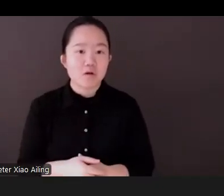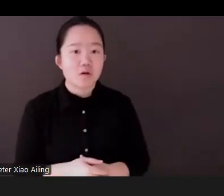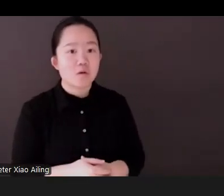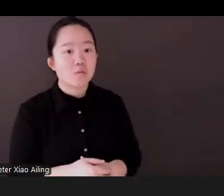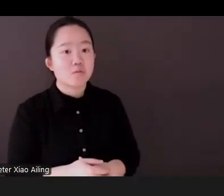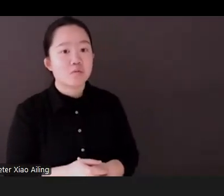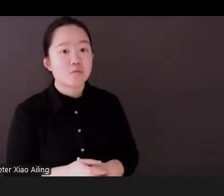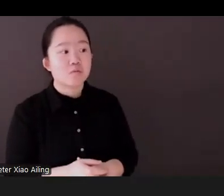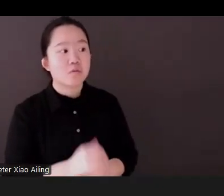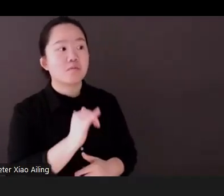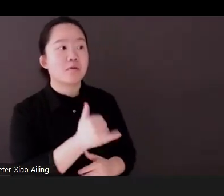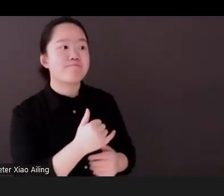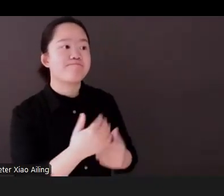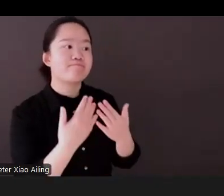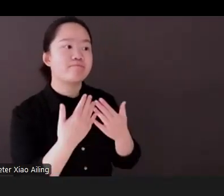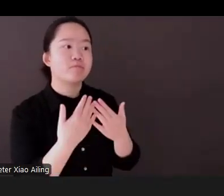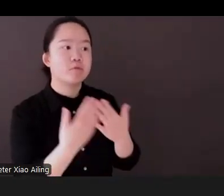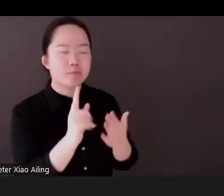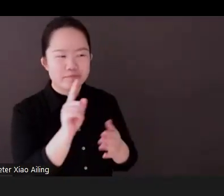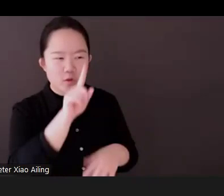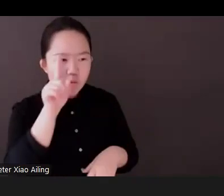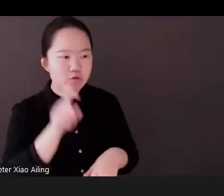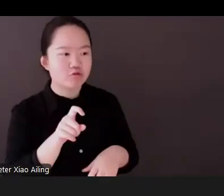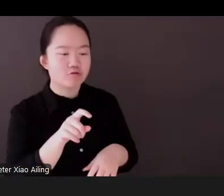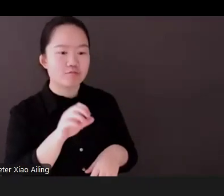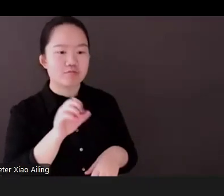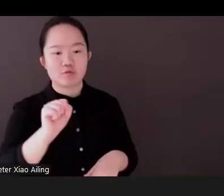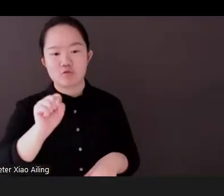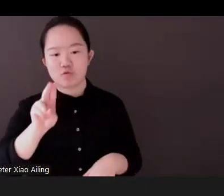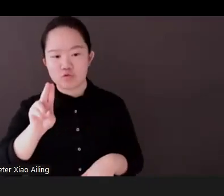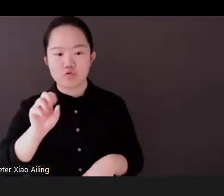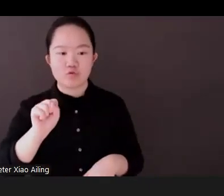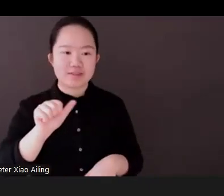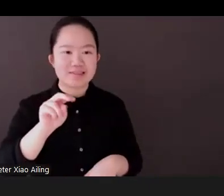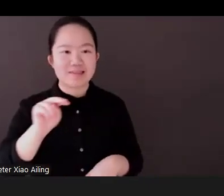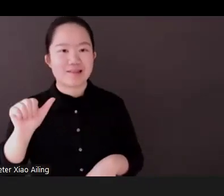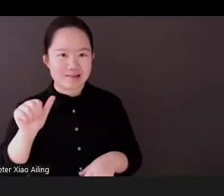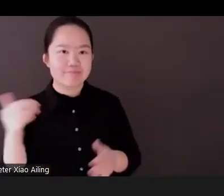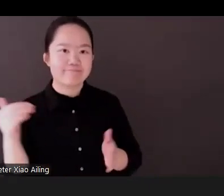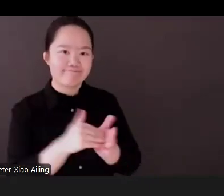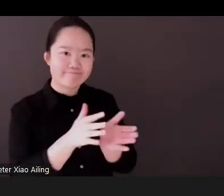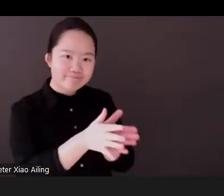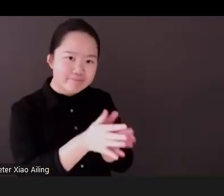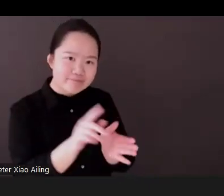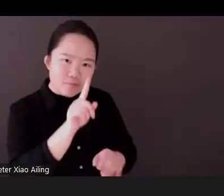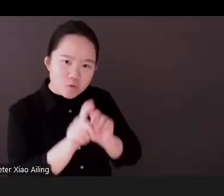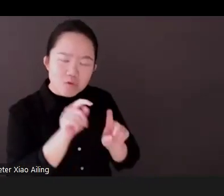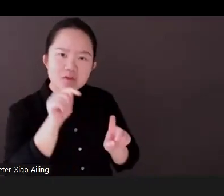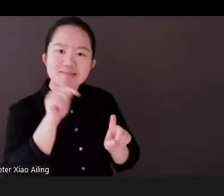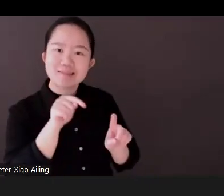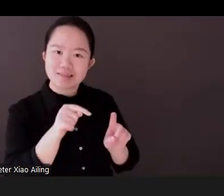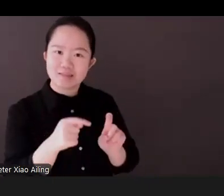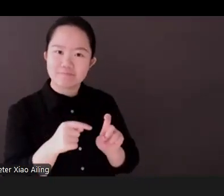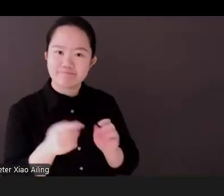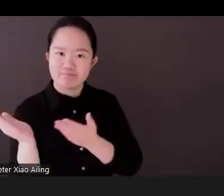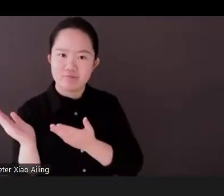only parts of services that use inaccessible products, or the whole service? That's the question, the way I interpret